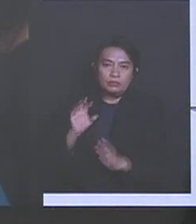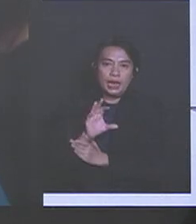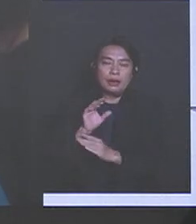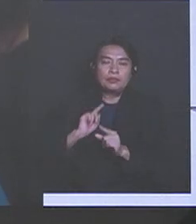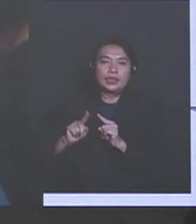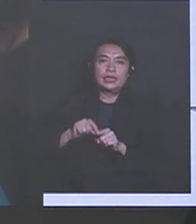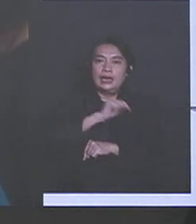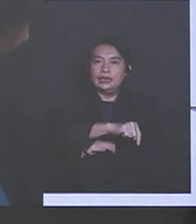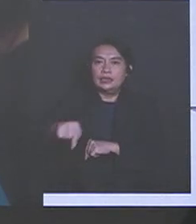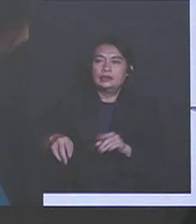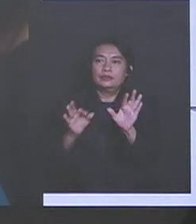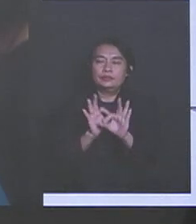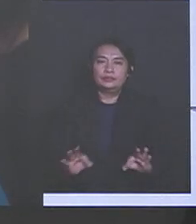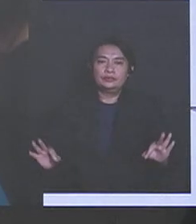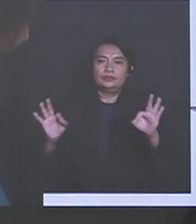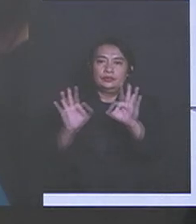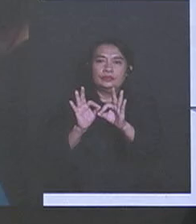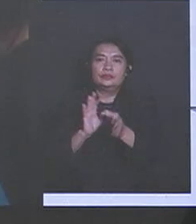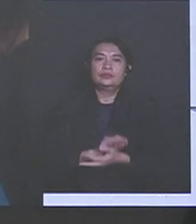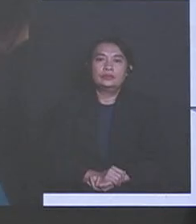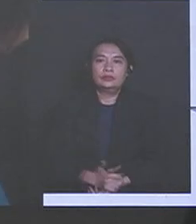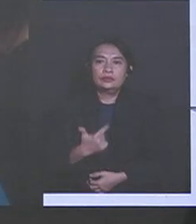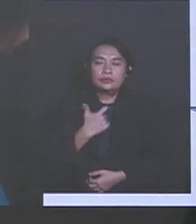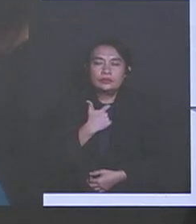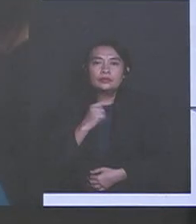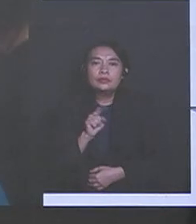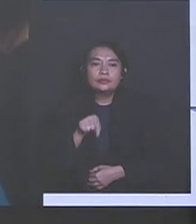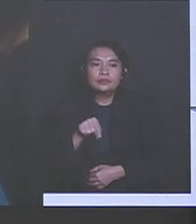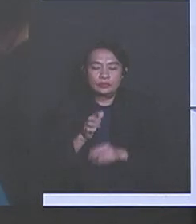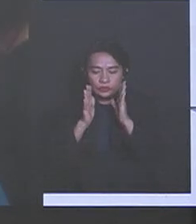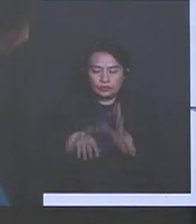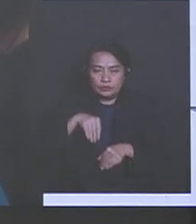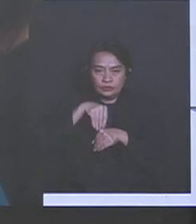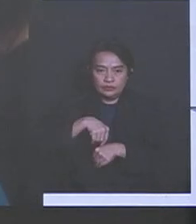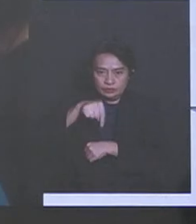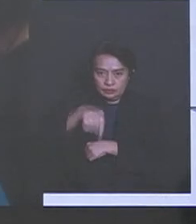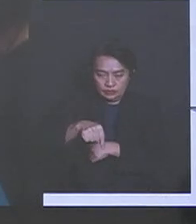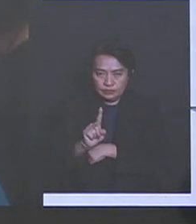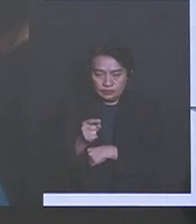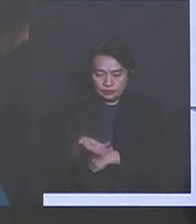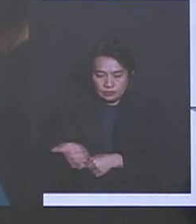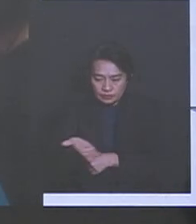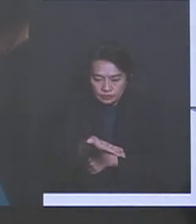I encourage all of you, again, more creative types to think about that as